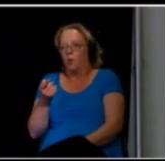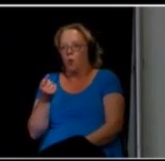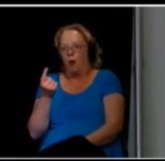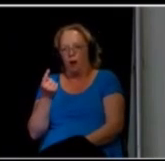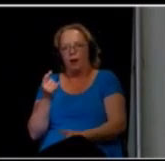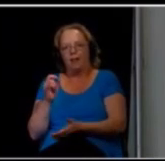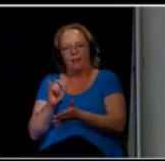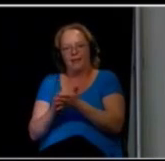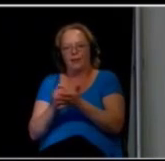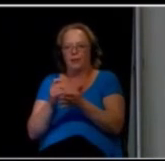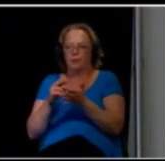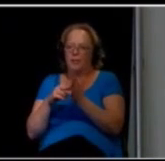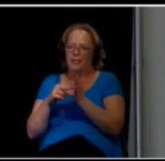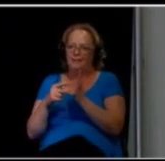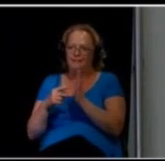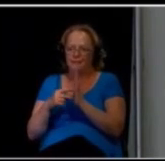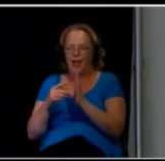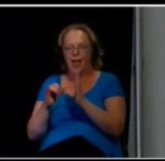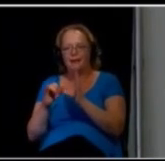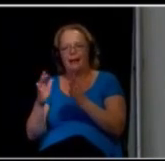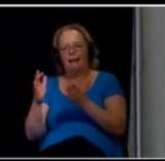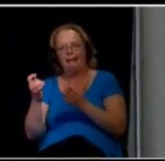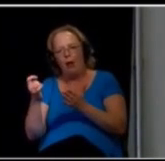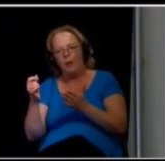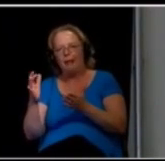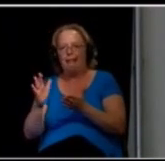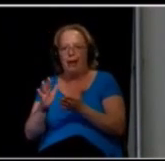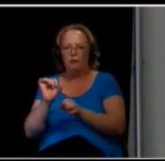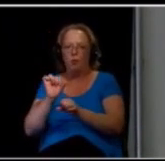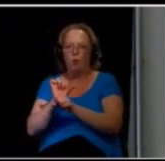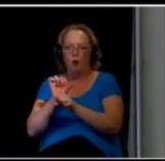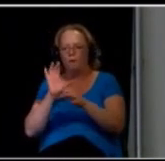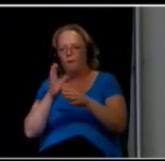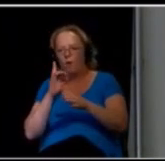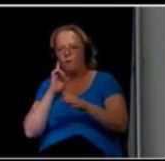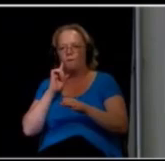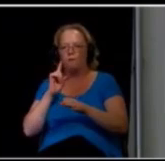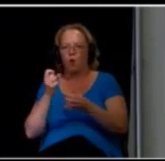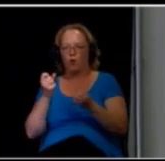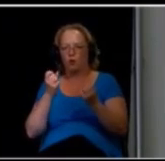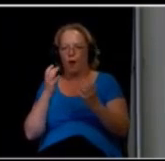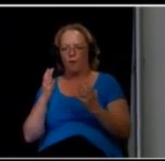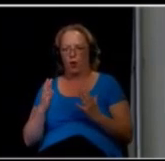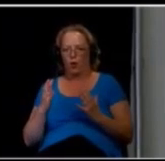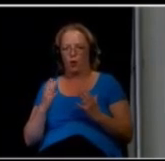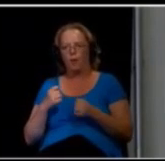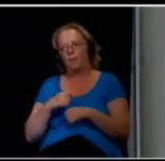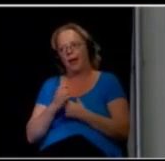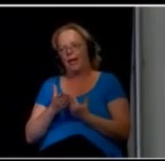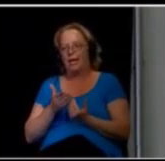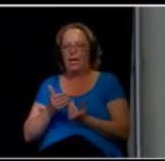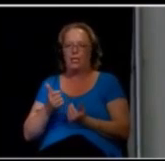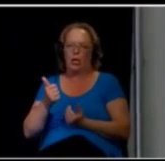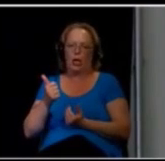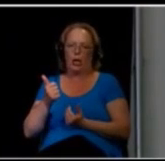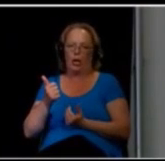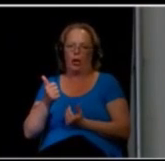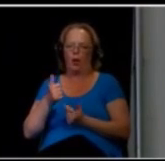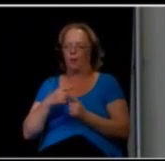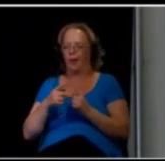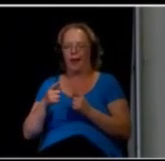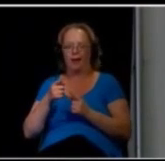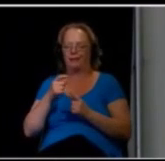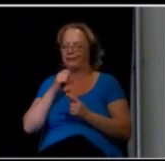for the driver, and you know, something that sort of just makes it easier to drive, but not one where you